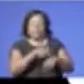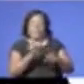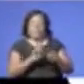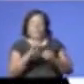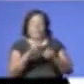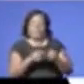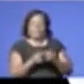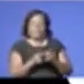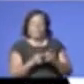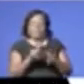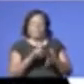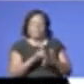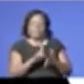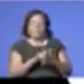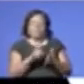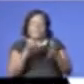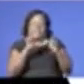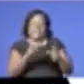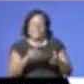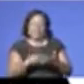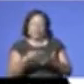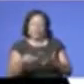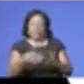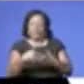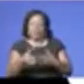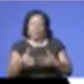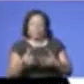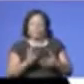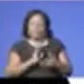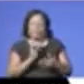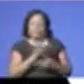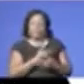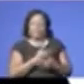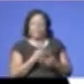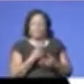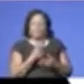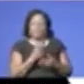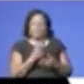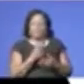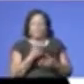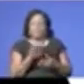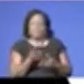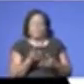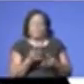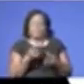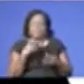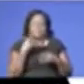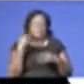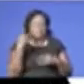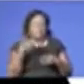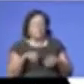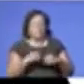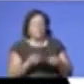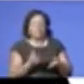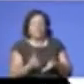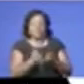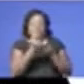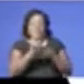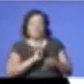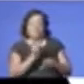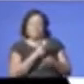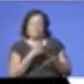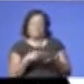Speaker, that we need to pay off. And we admonish, Mr. Speaker, that consideration be given to assist us in